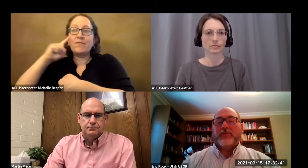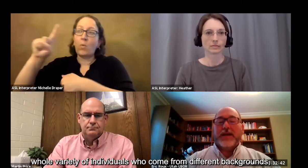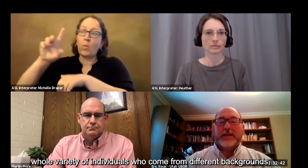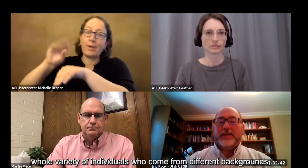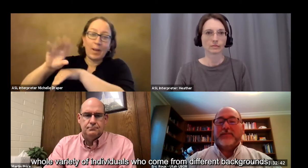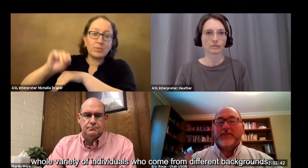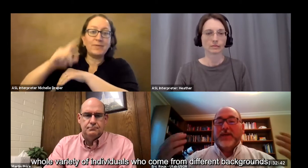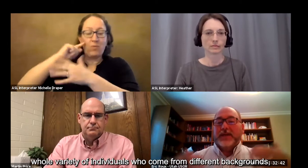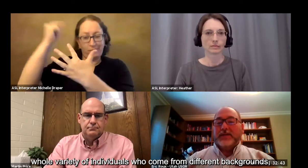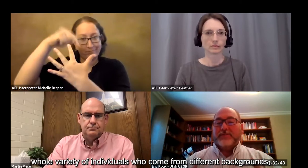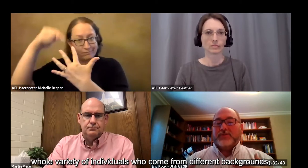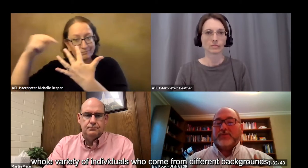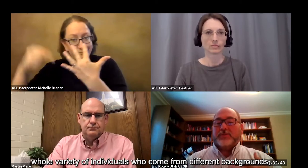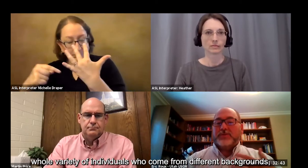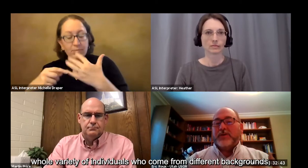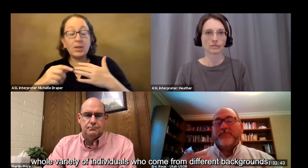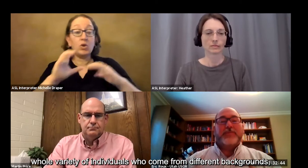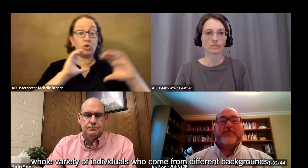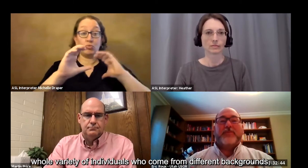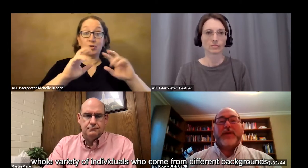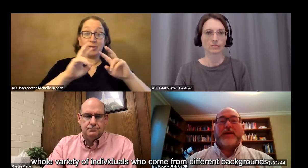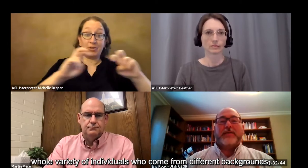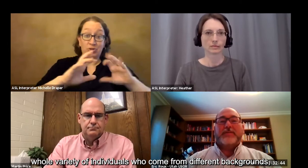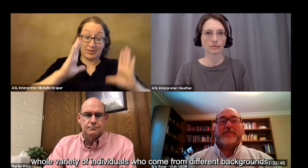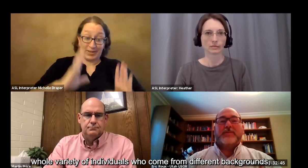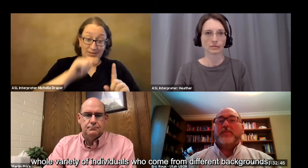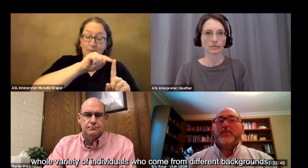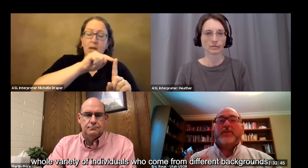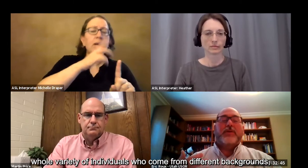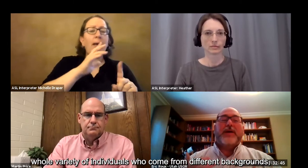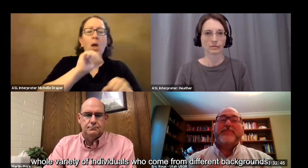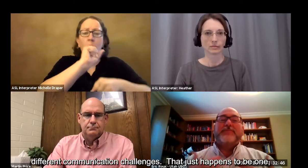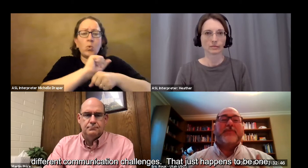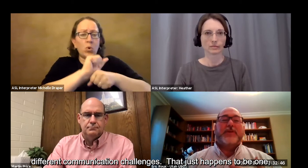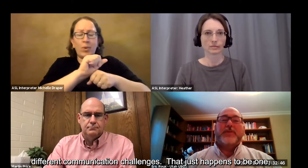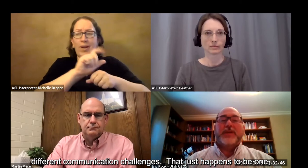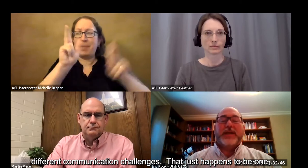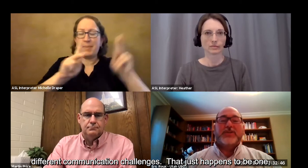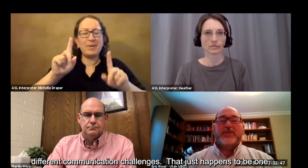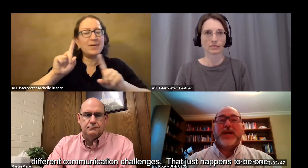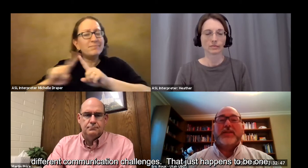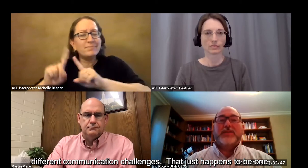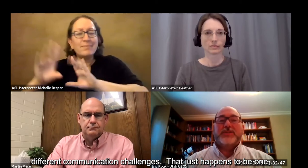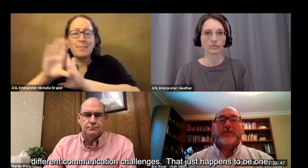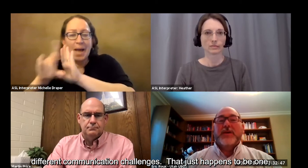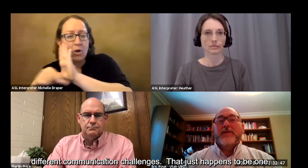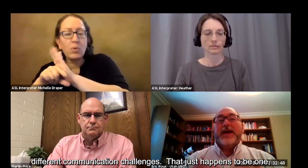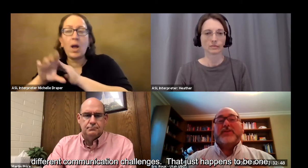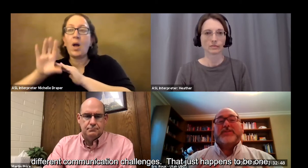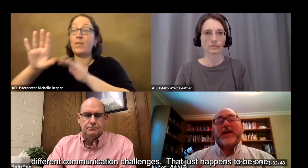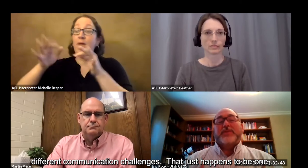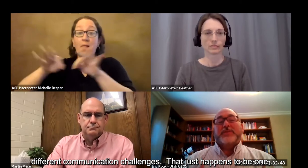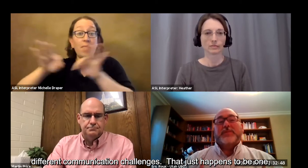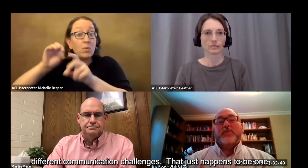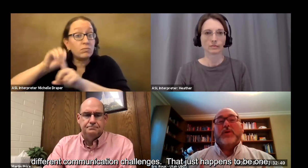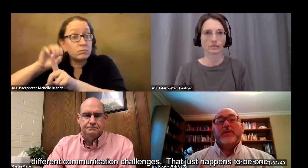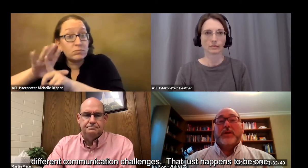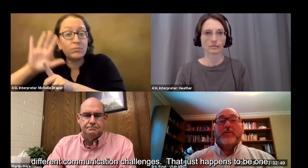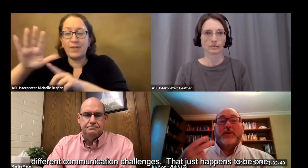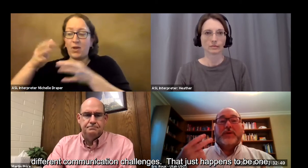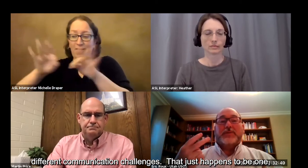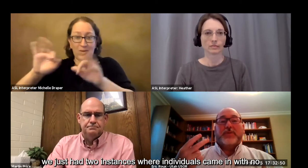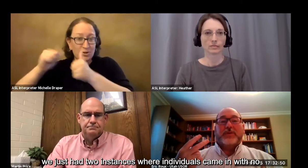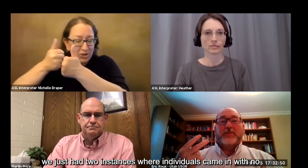whole variety of individuals who come from different backgrounds, who have different communication challenges. That just happens to be